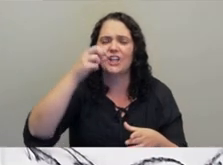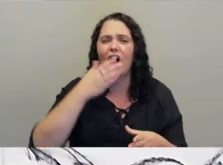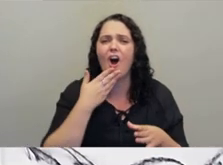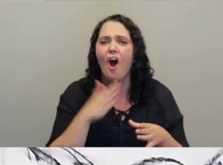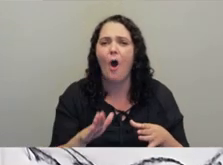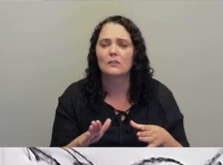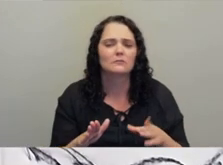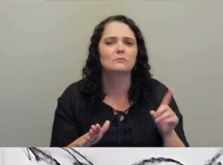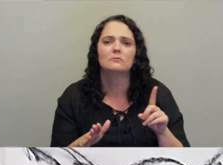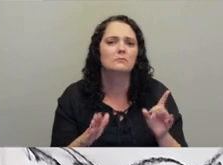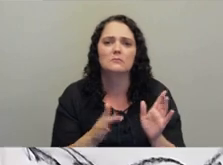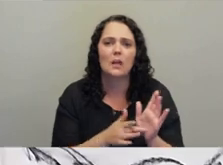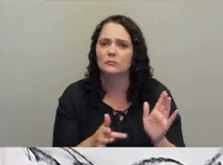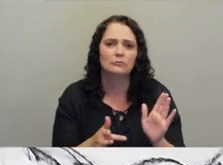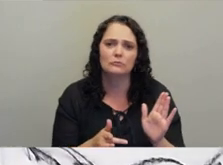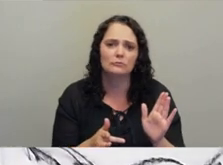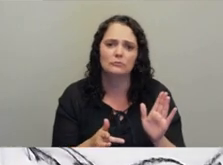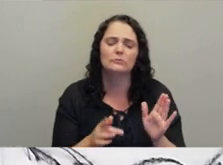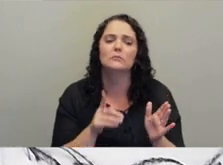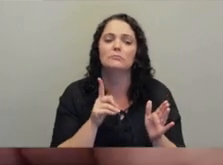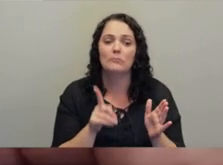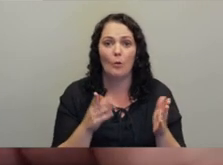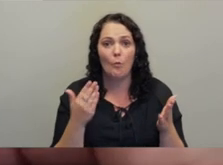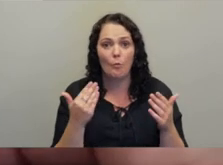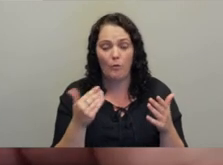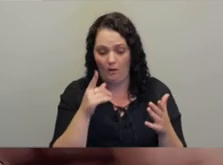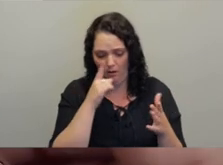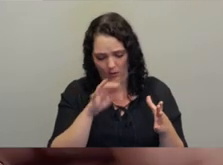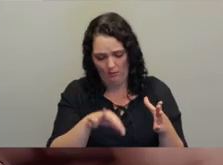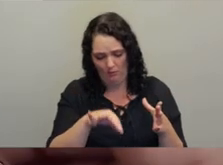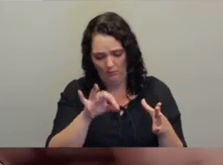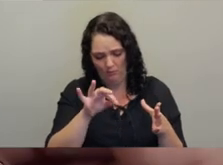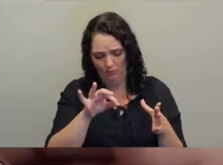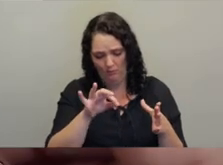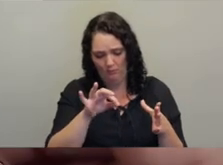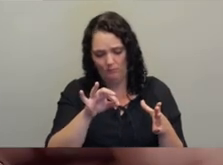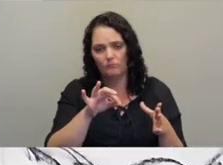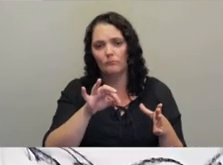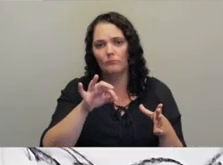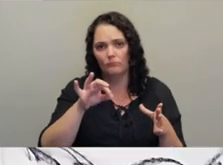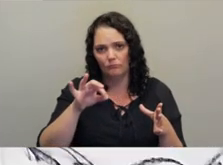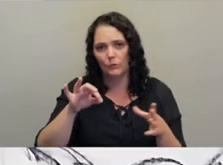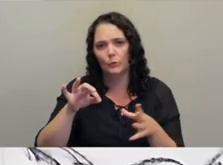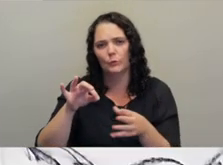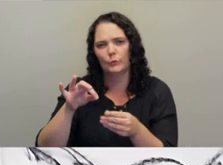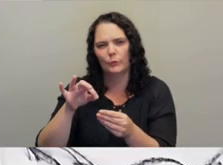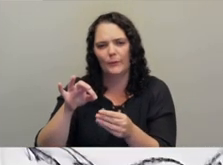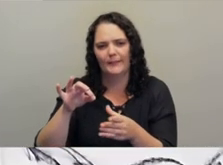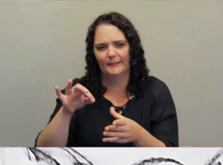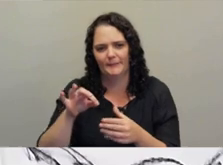still hot. But if it's cool enough, I'm going to take that tea bag out and I'm going to just, as you can see here, let me